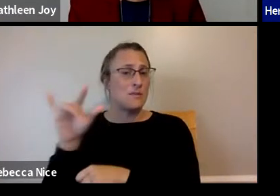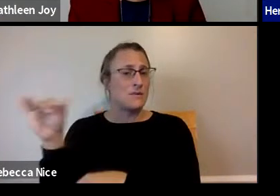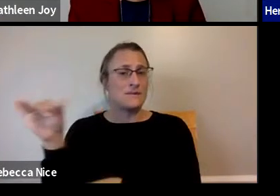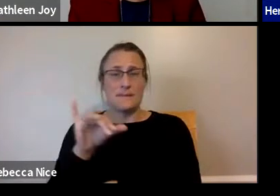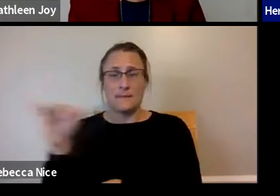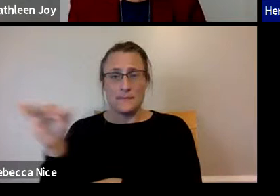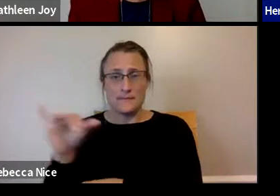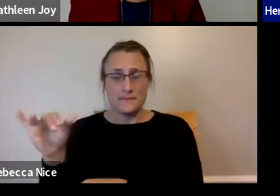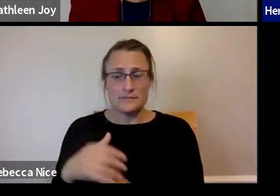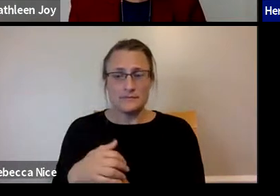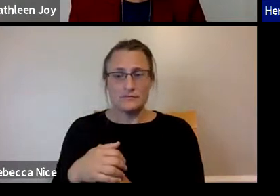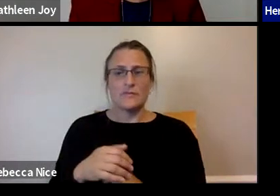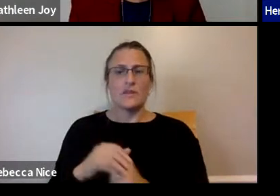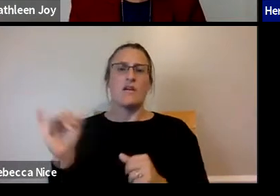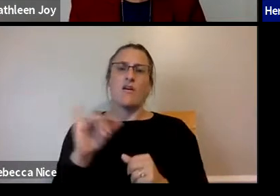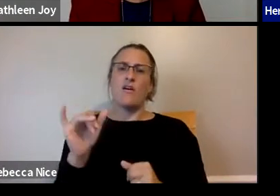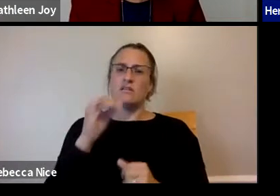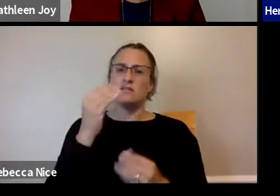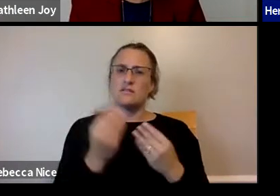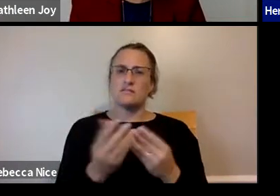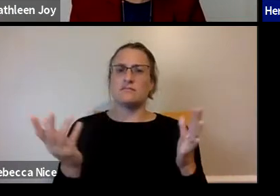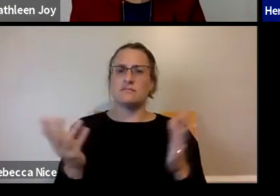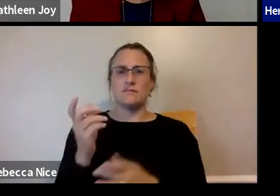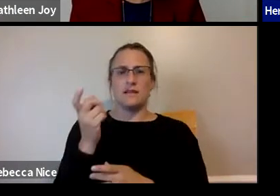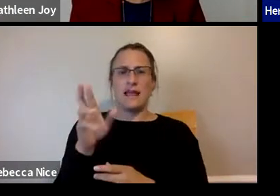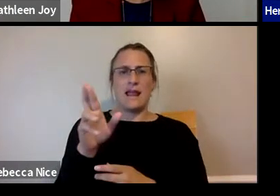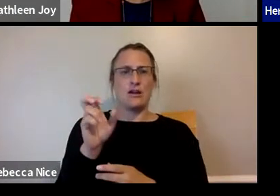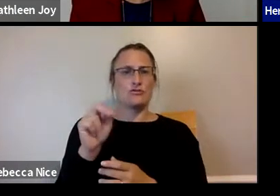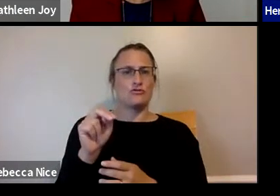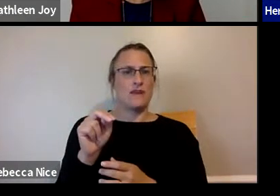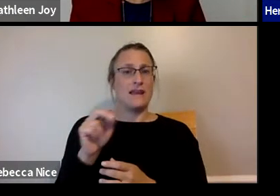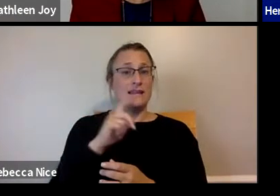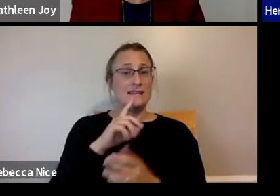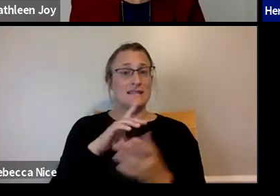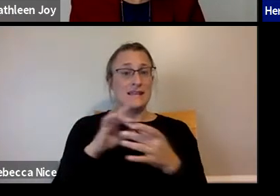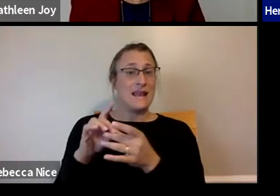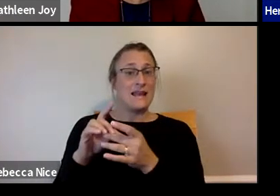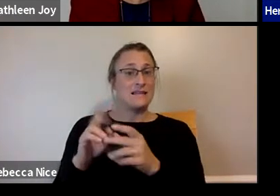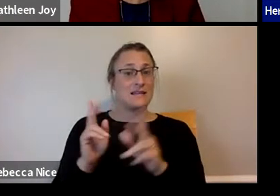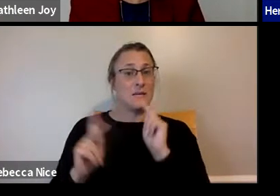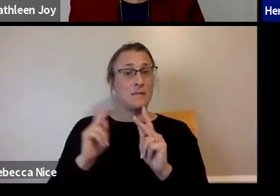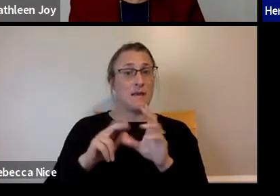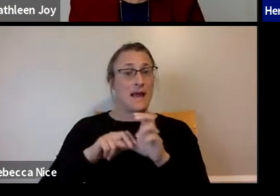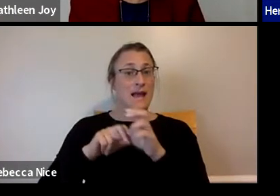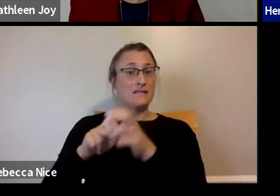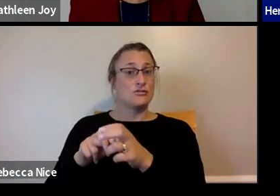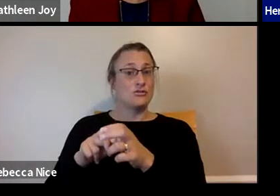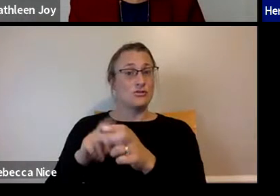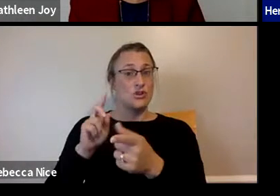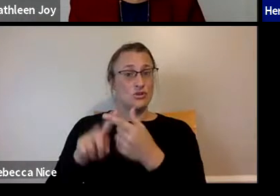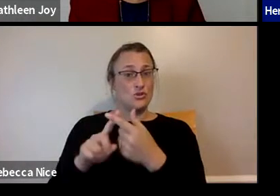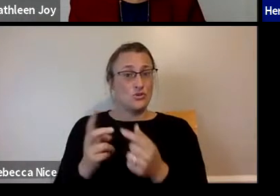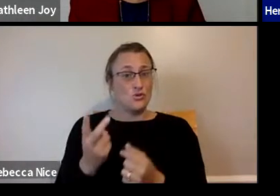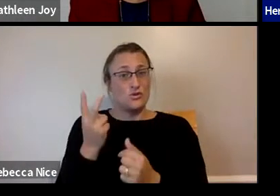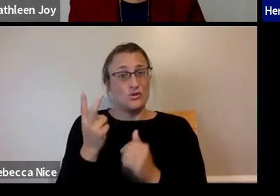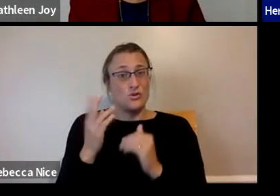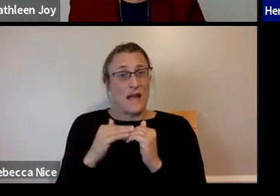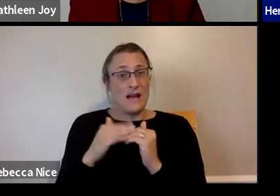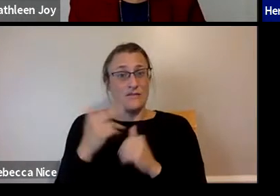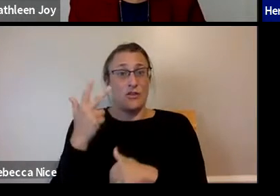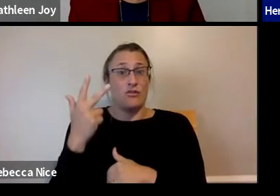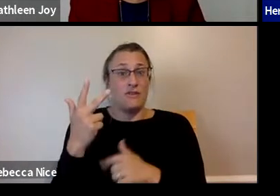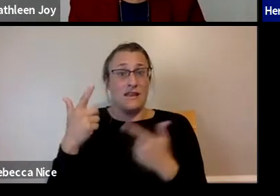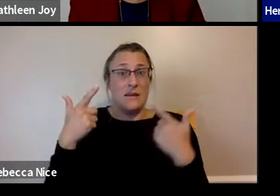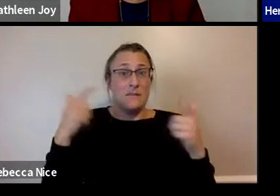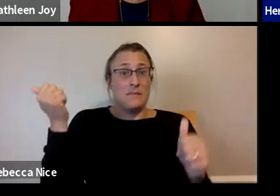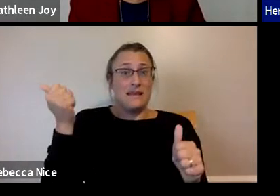think it's important to recognize that the air train is connecting passengers to the two of the three biggest hubs in New York, Grand Central